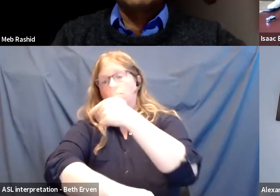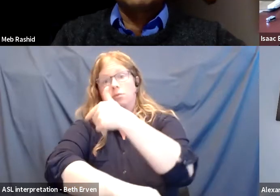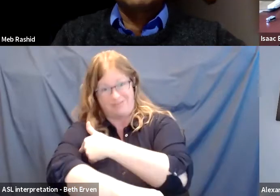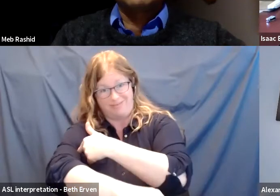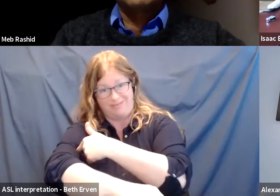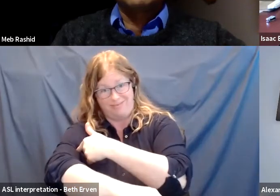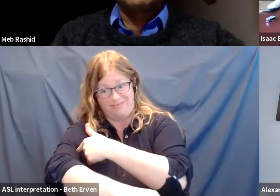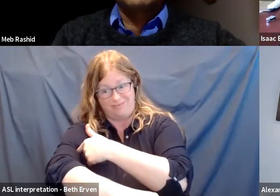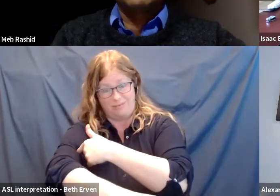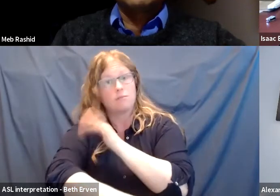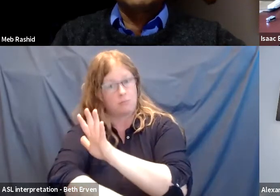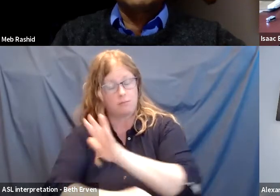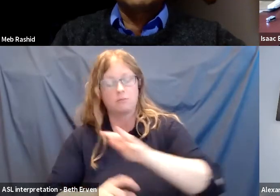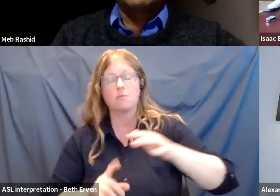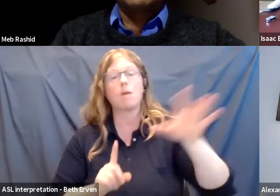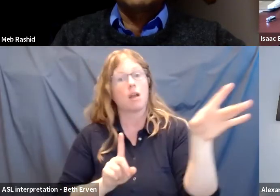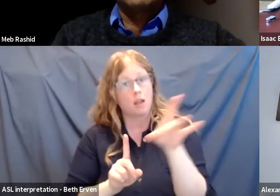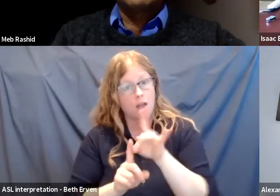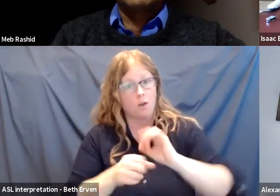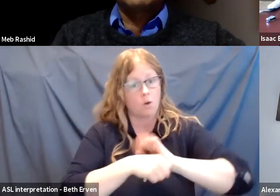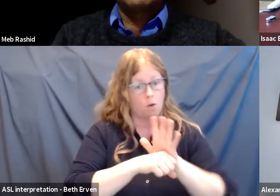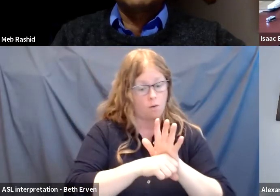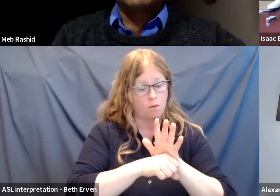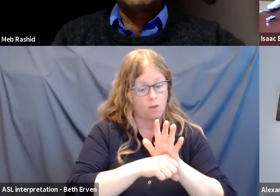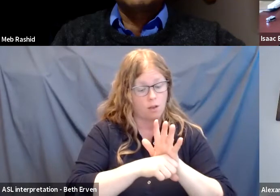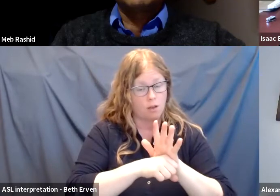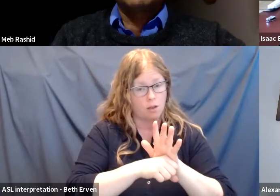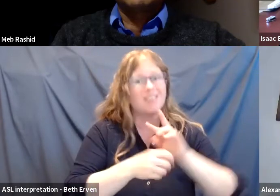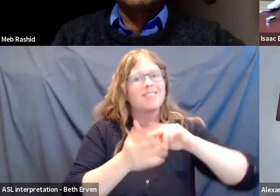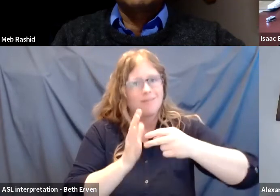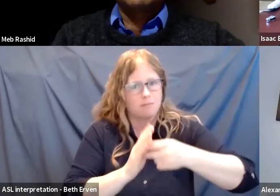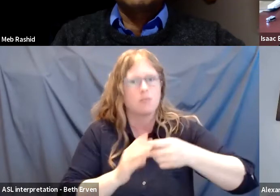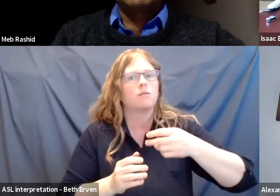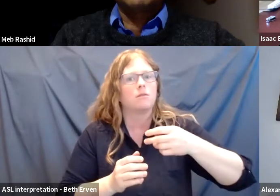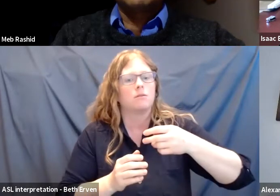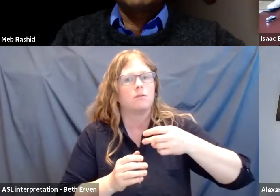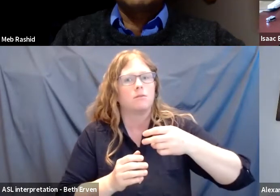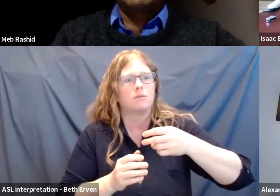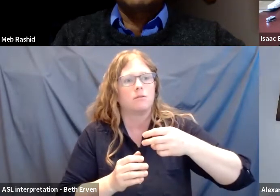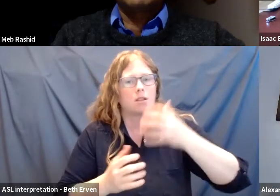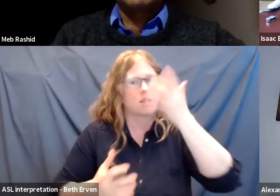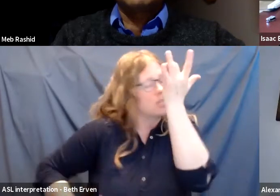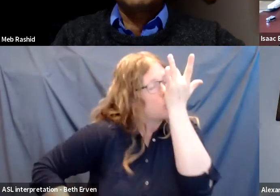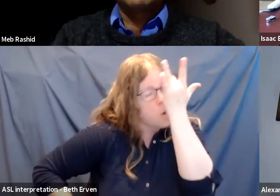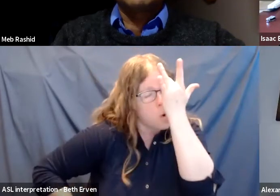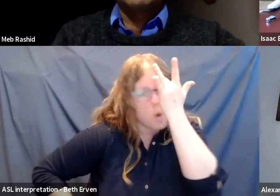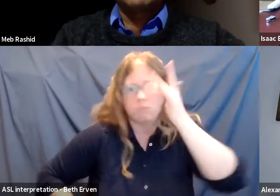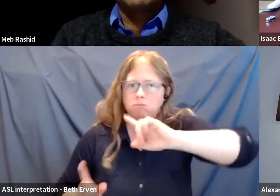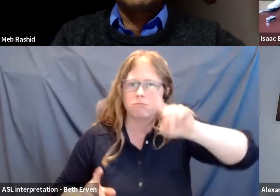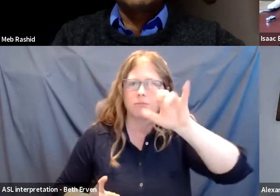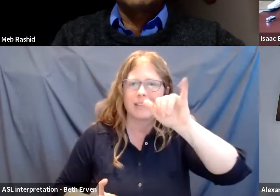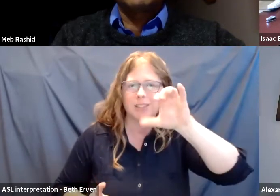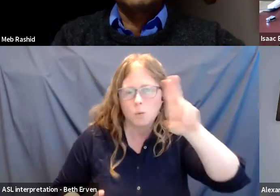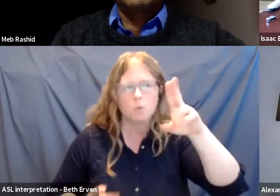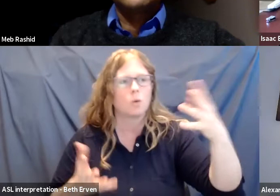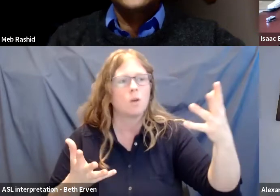and dying from COVID if you've been vaccinated. So for starters, the vaccines significantly reduce your risk of getting the infection. And of course, if you're unlucky enough